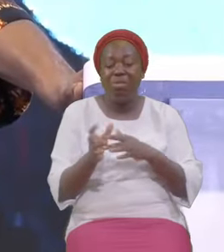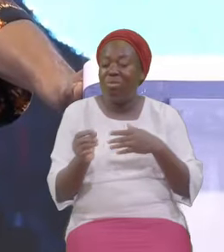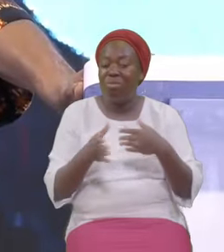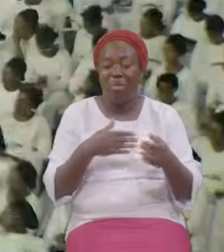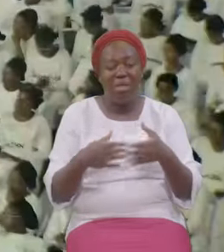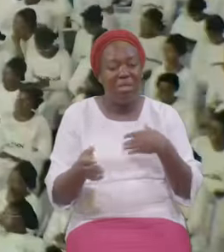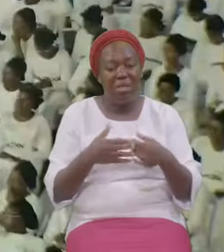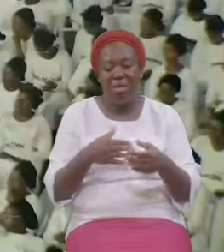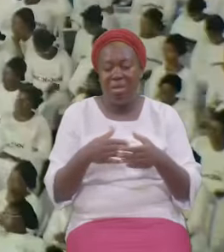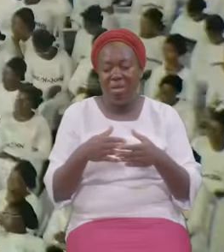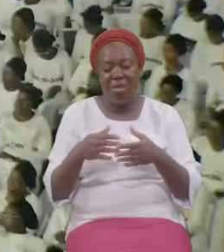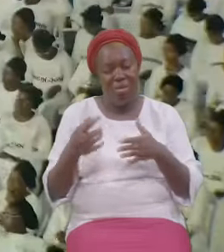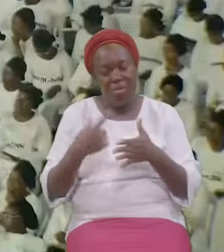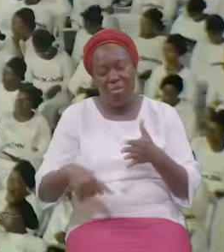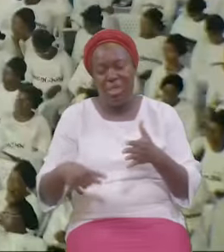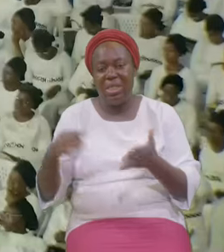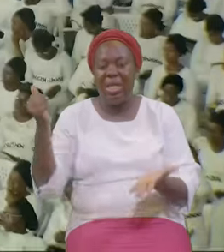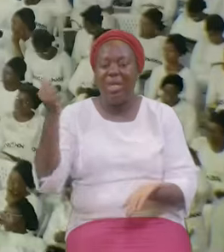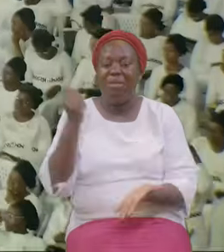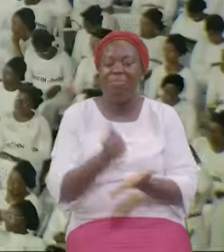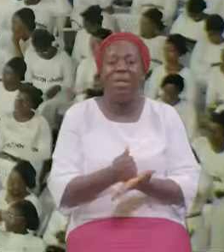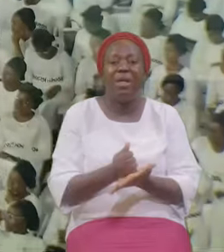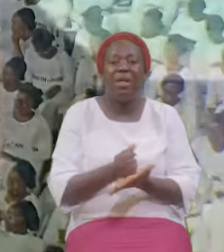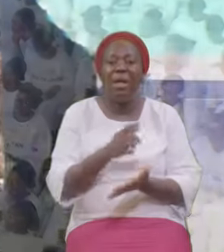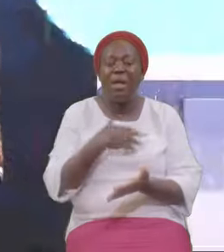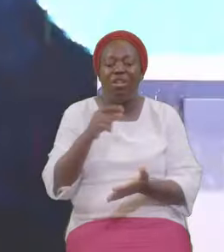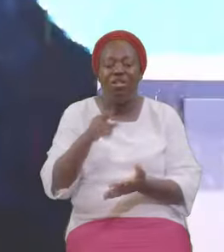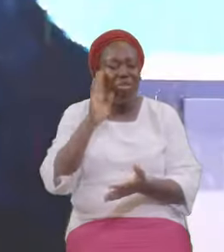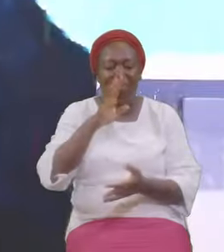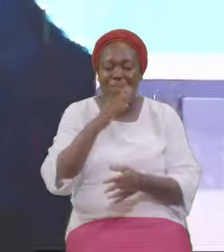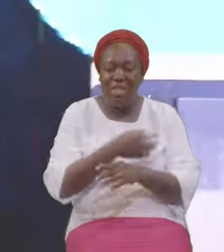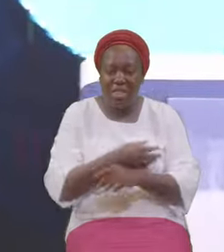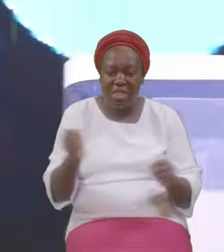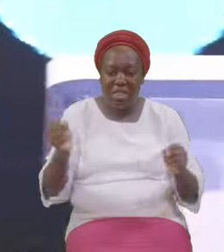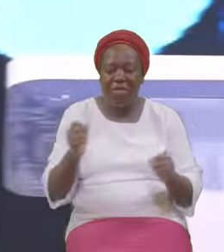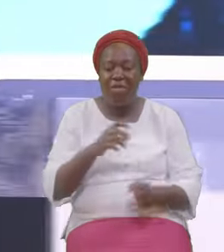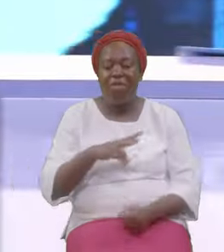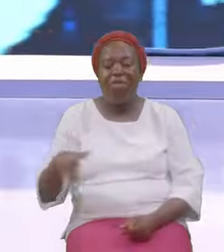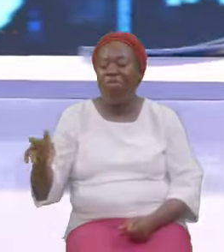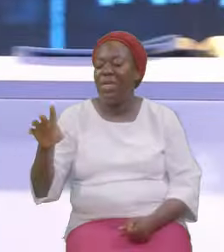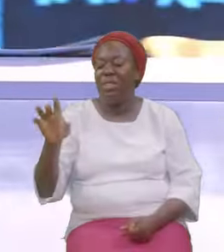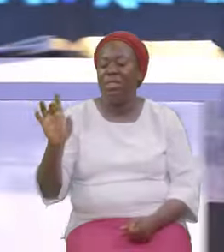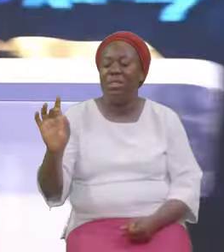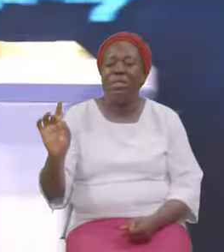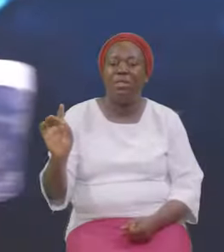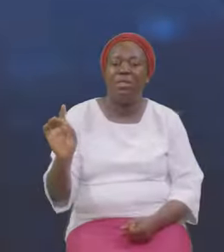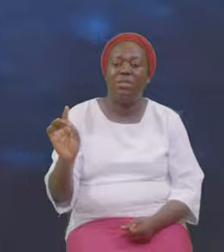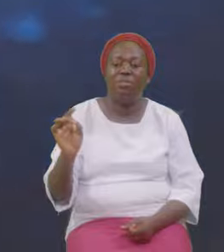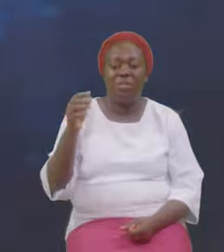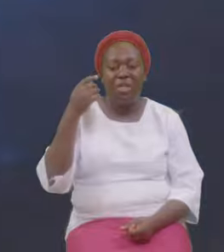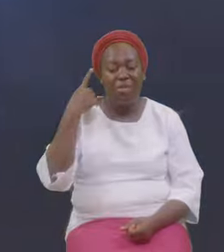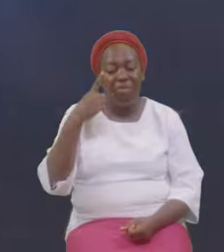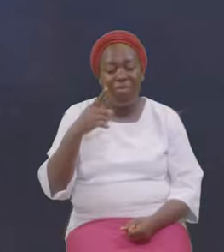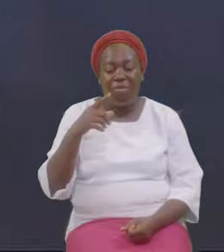Amen. And you'll be saved. Look at verse 8. In verse 8, for he said